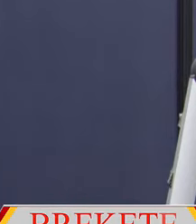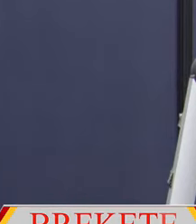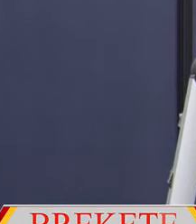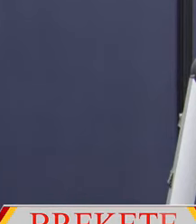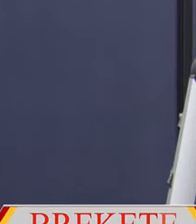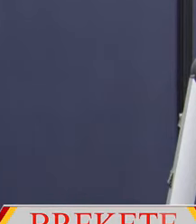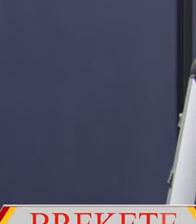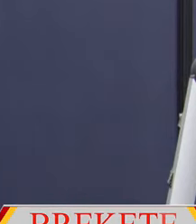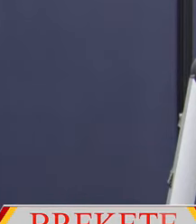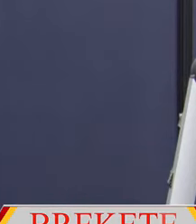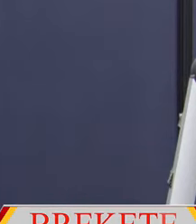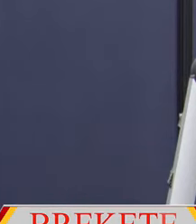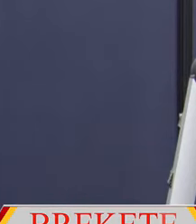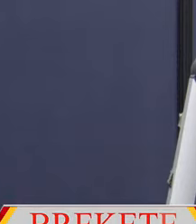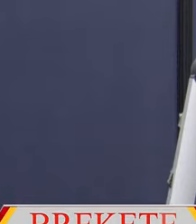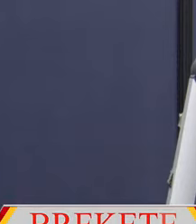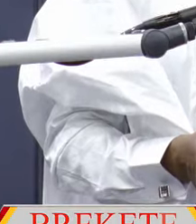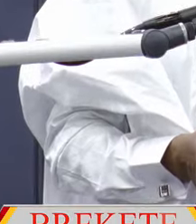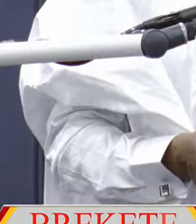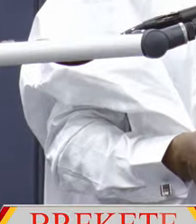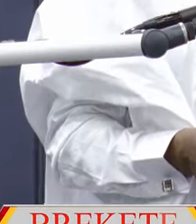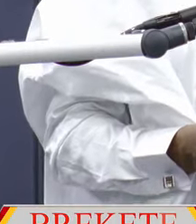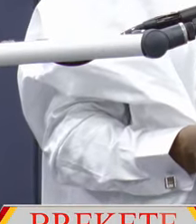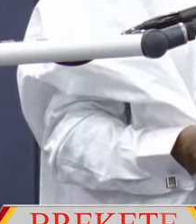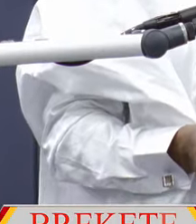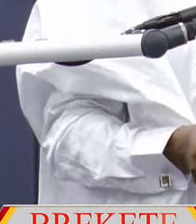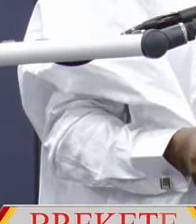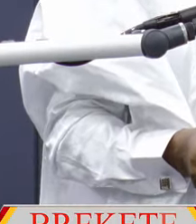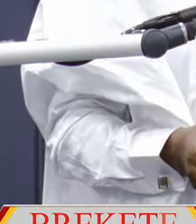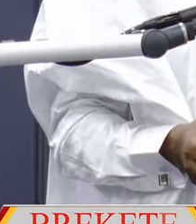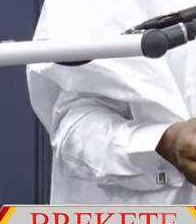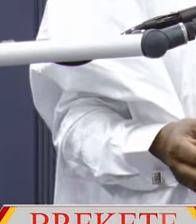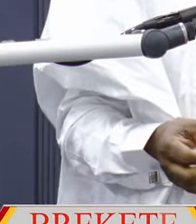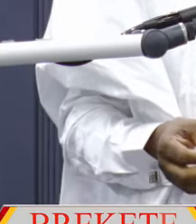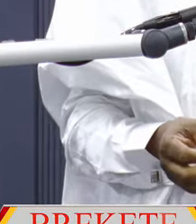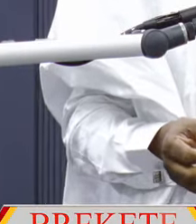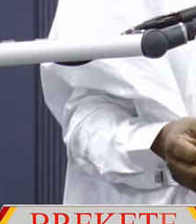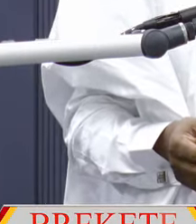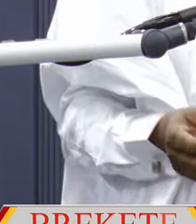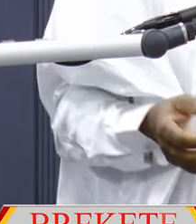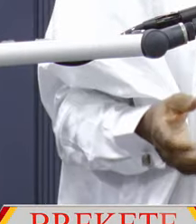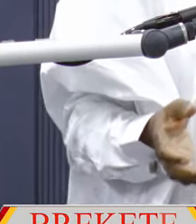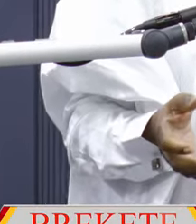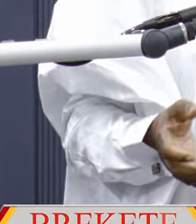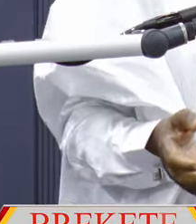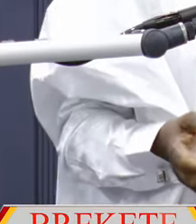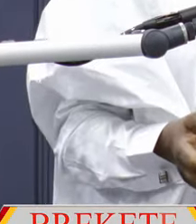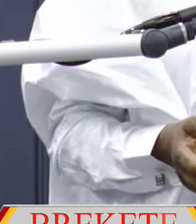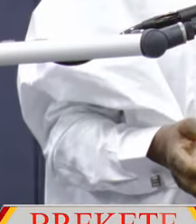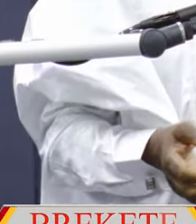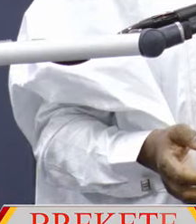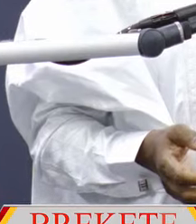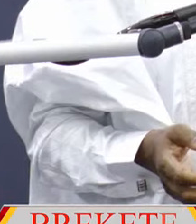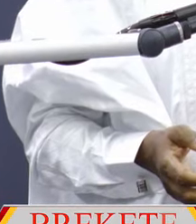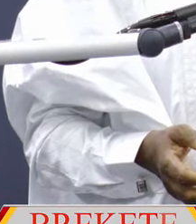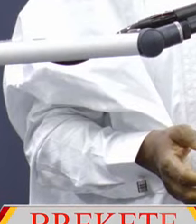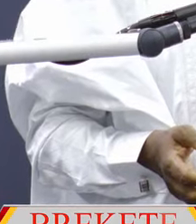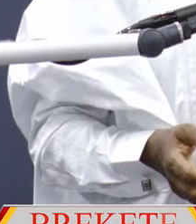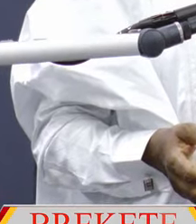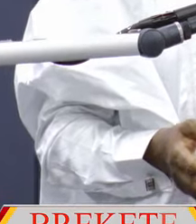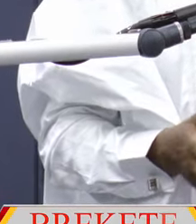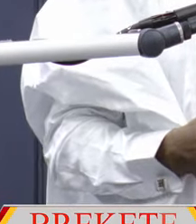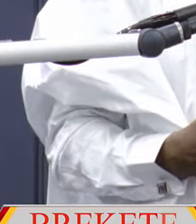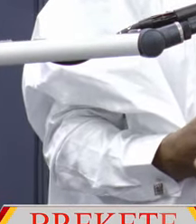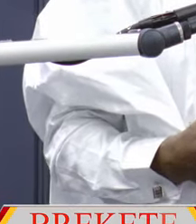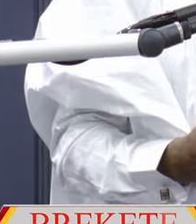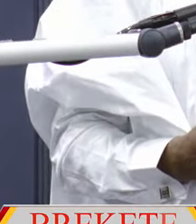year, another set of graduates they come out. And we've been done program our mind. The mindset be say, you finish school,